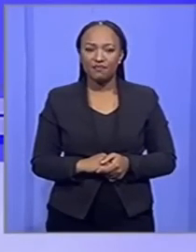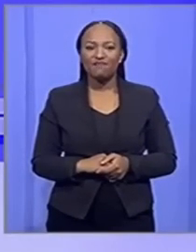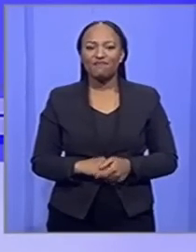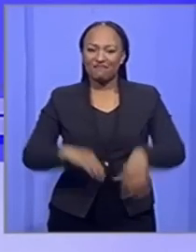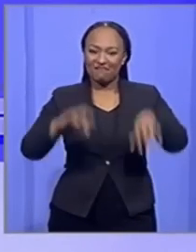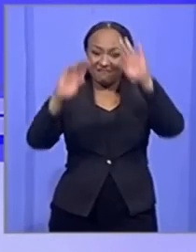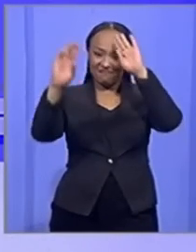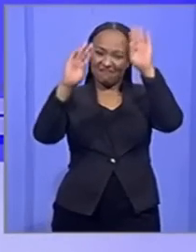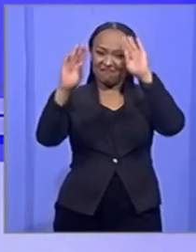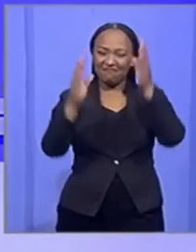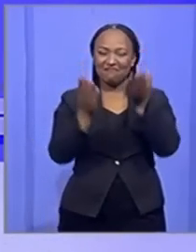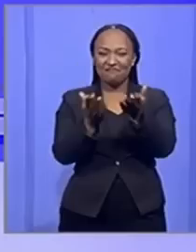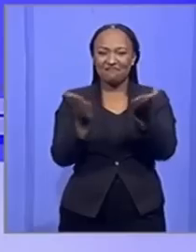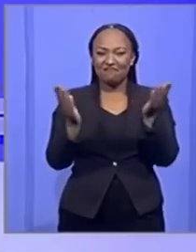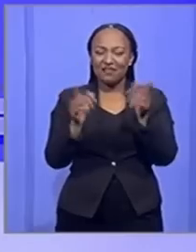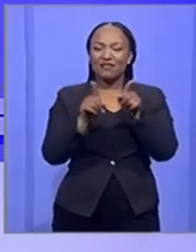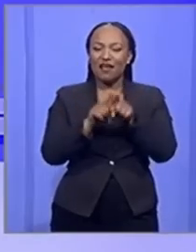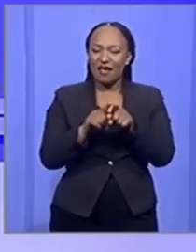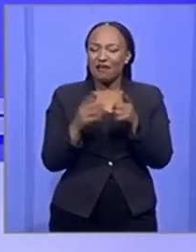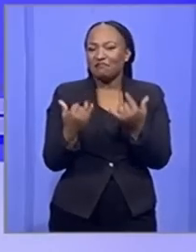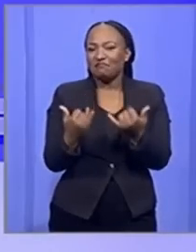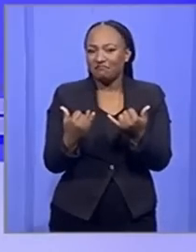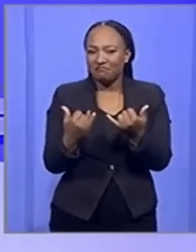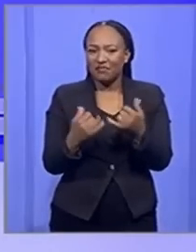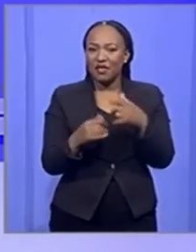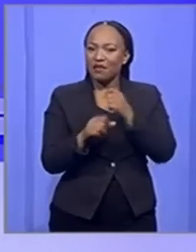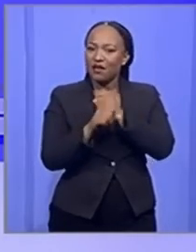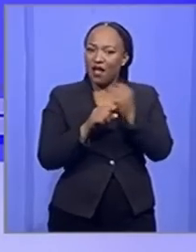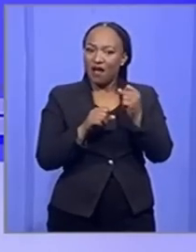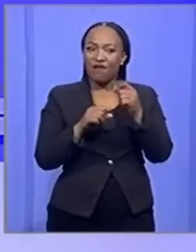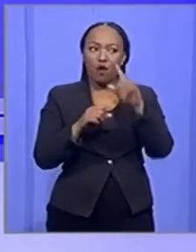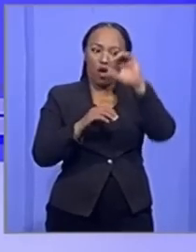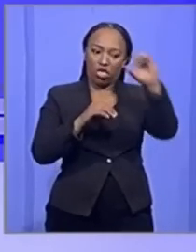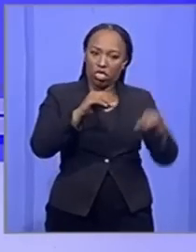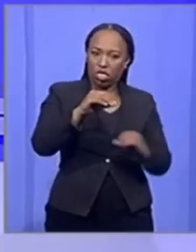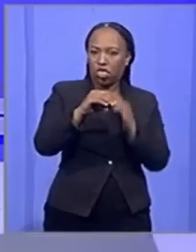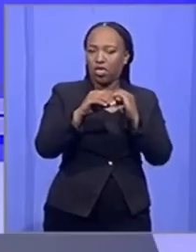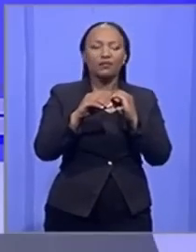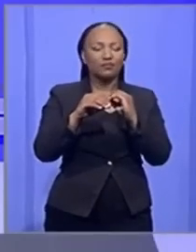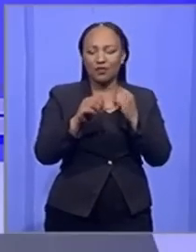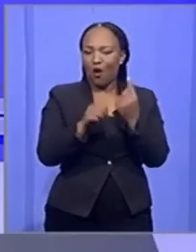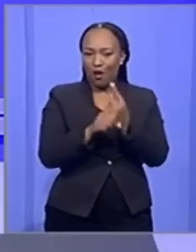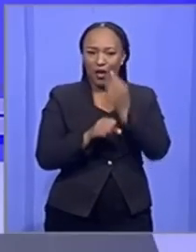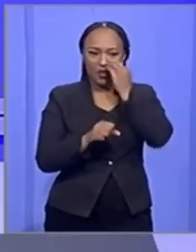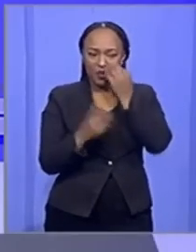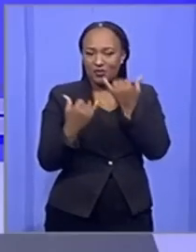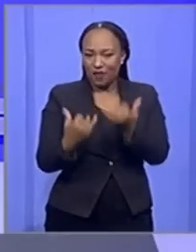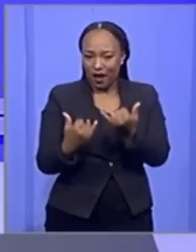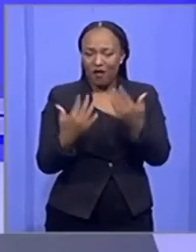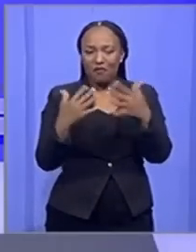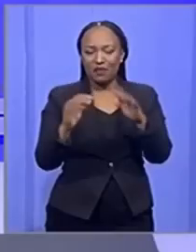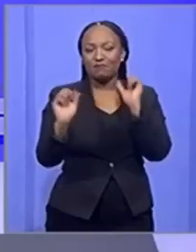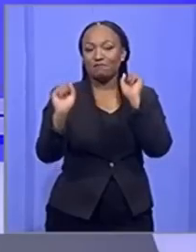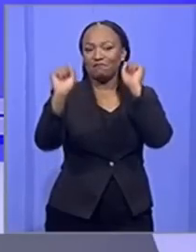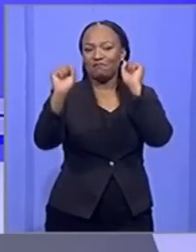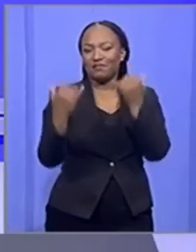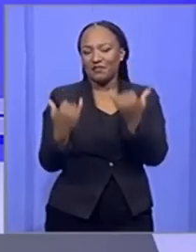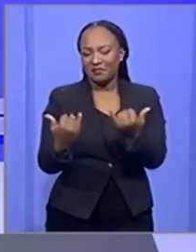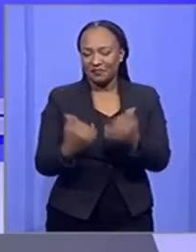Bešong ratamiša gomme bjalo ka mehla ga nke lehlaba go mela dikela ntle le ditaba le la lehono le hlabile gomme re le swaretše tšeo di